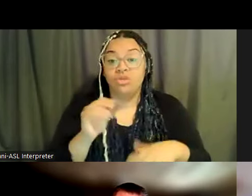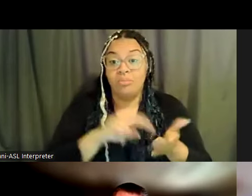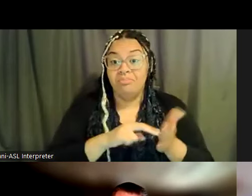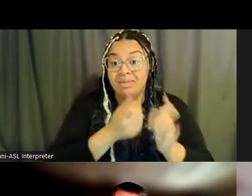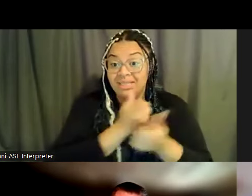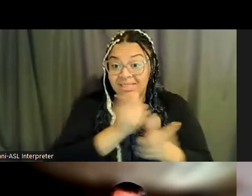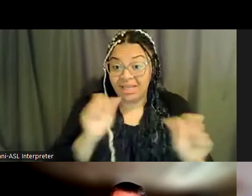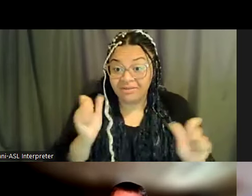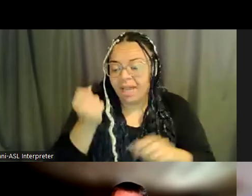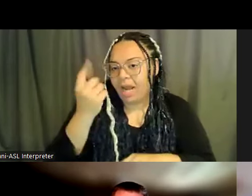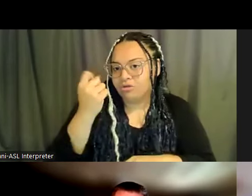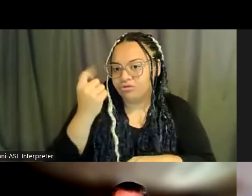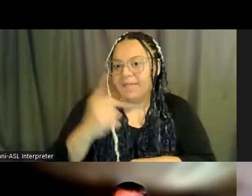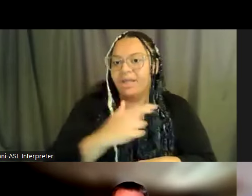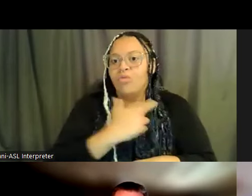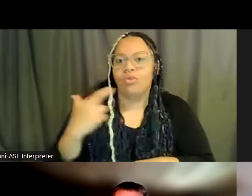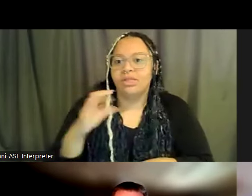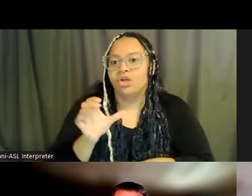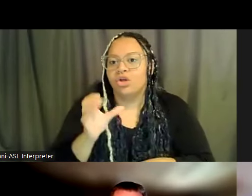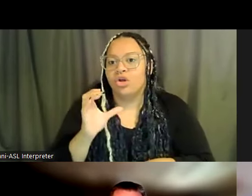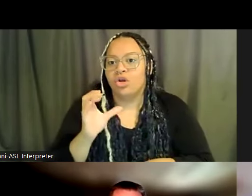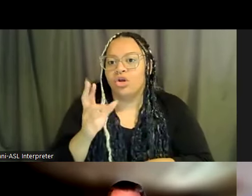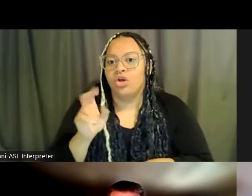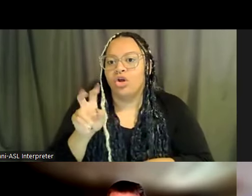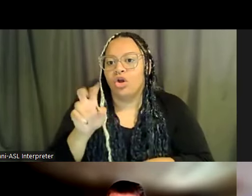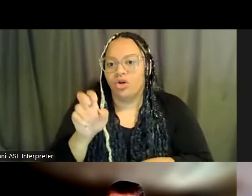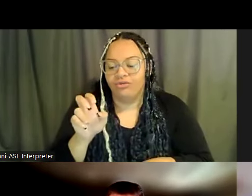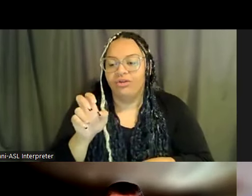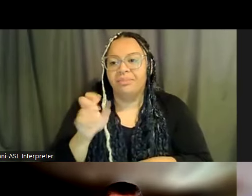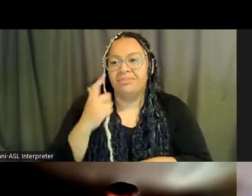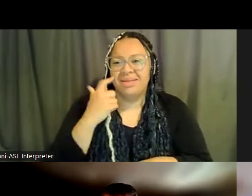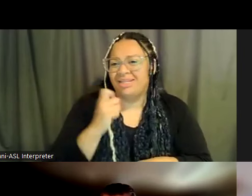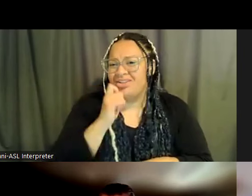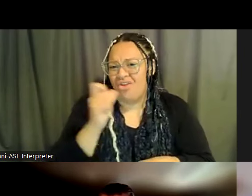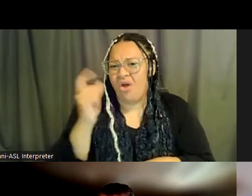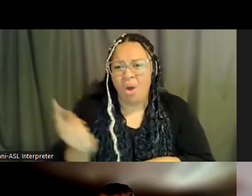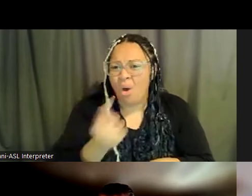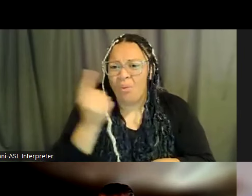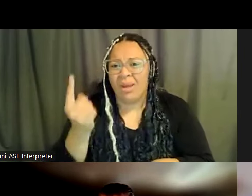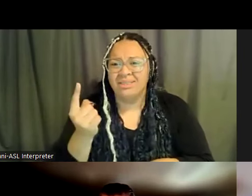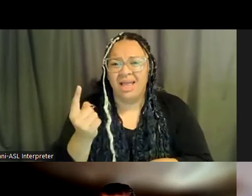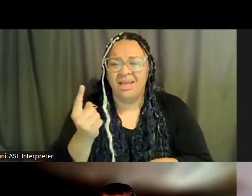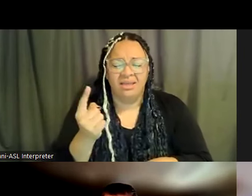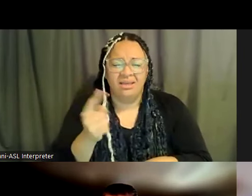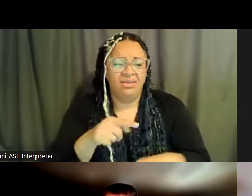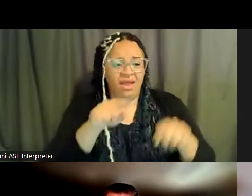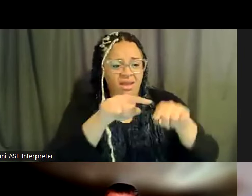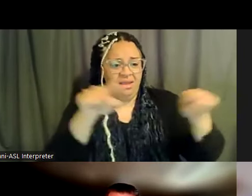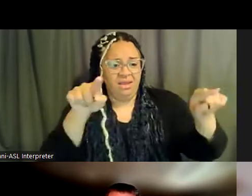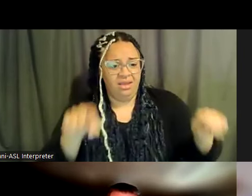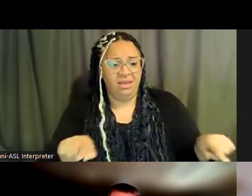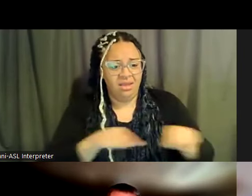this risk curve, to understand that it's not always completely putting people in a box and keeping them